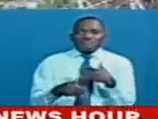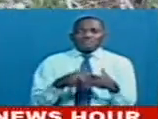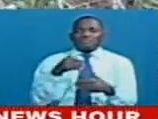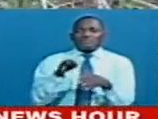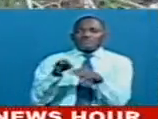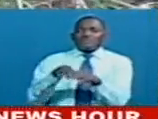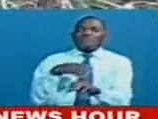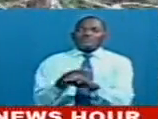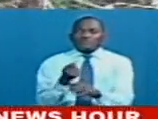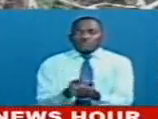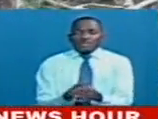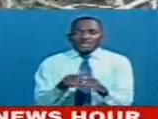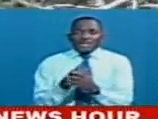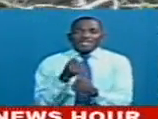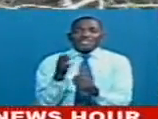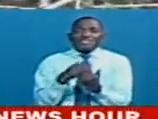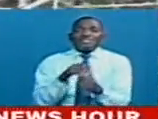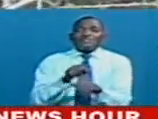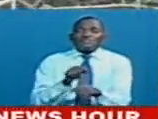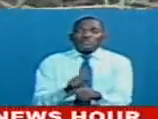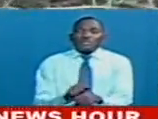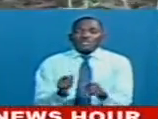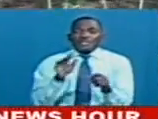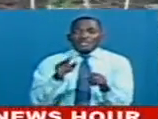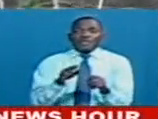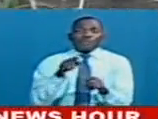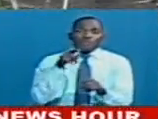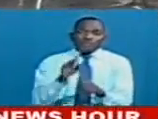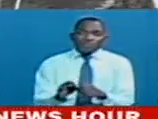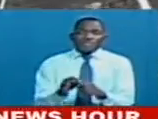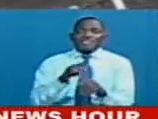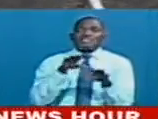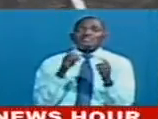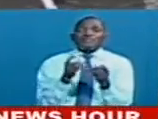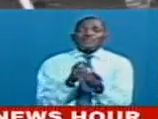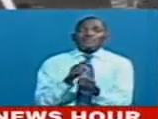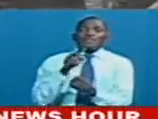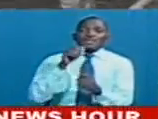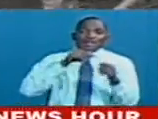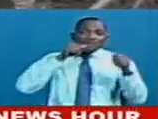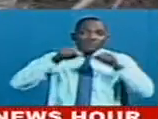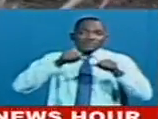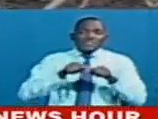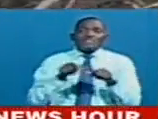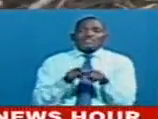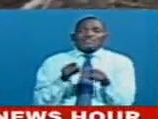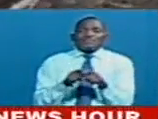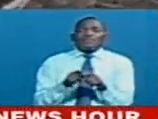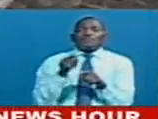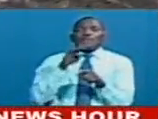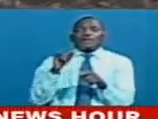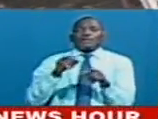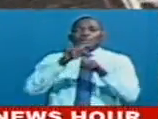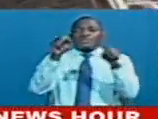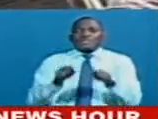its cultivation. To make things easier, an associate professor of the Department of Agricultural and